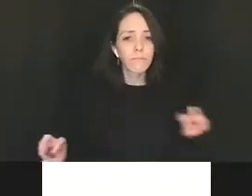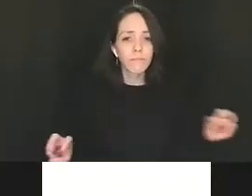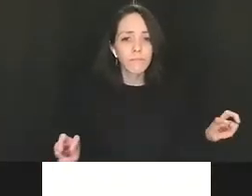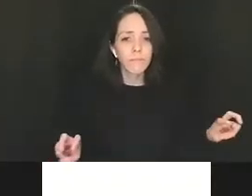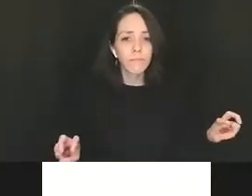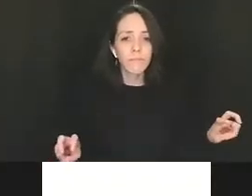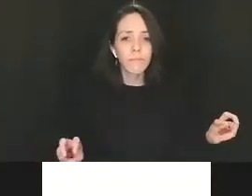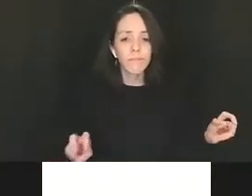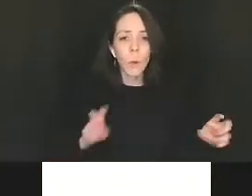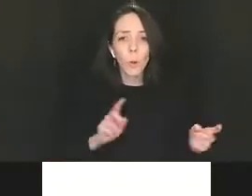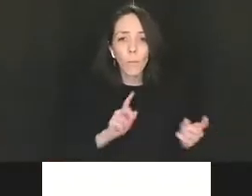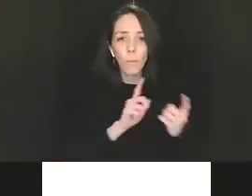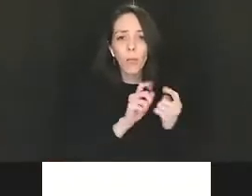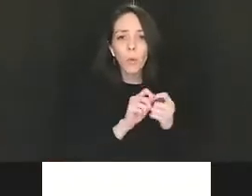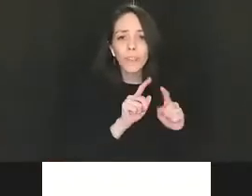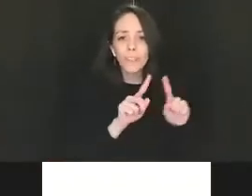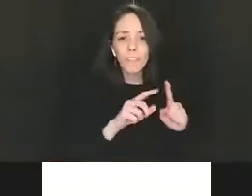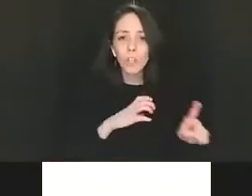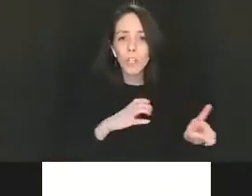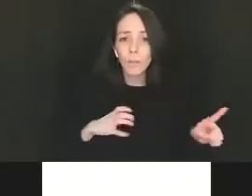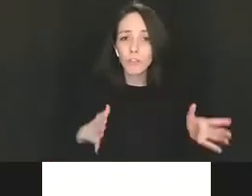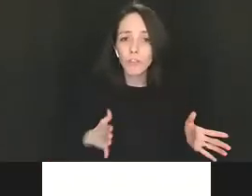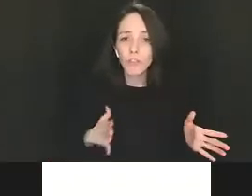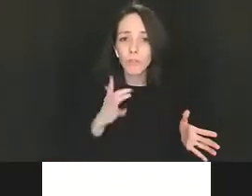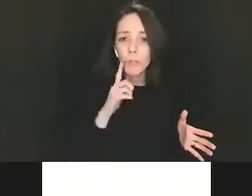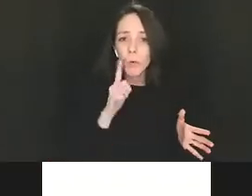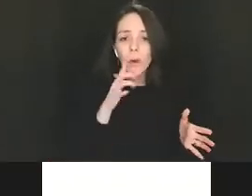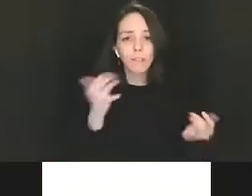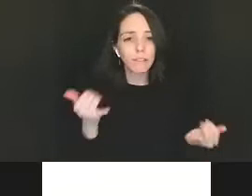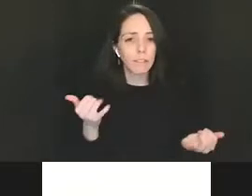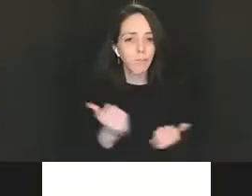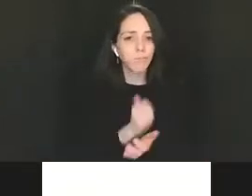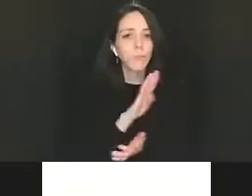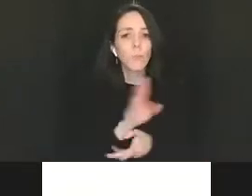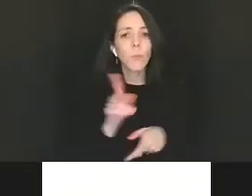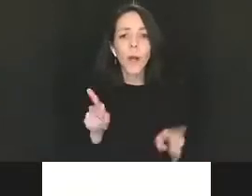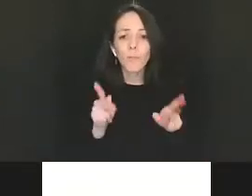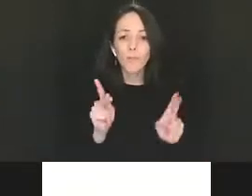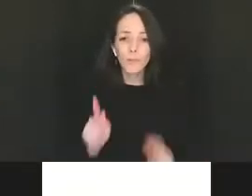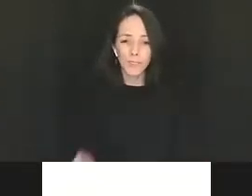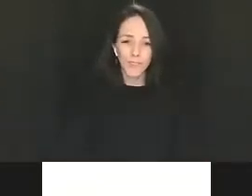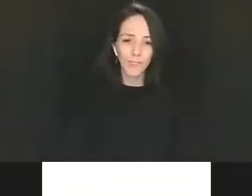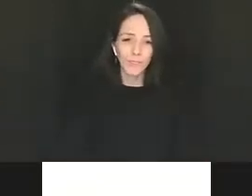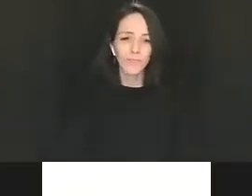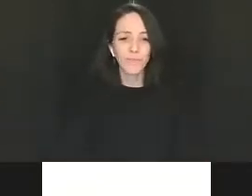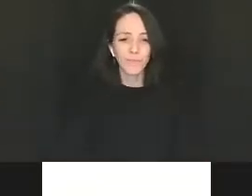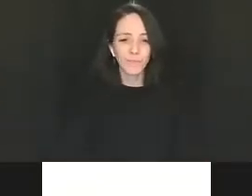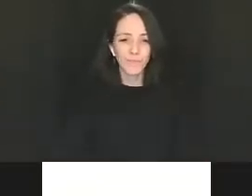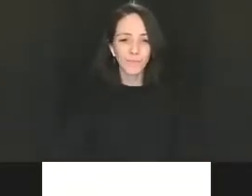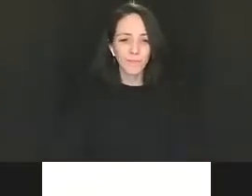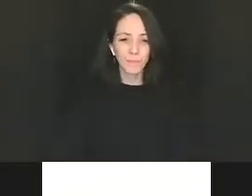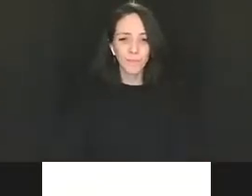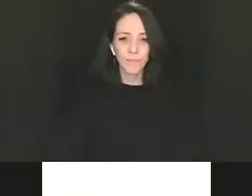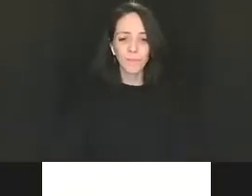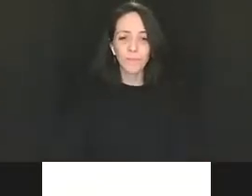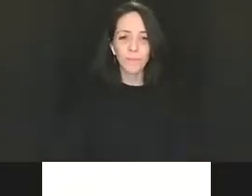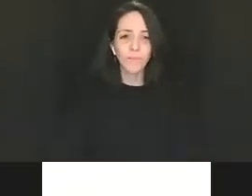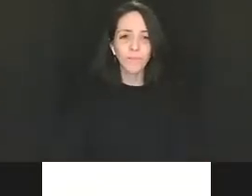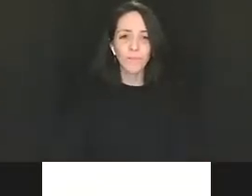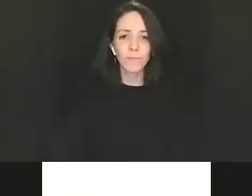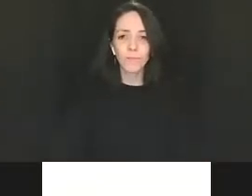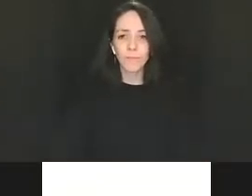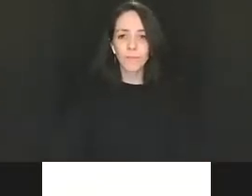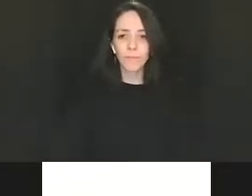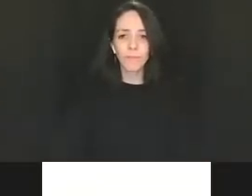a while, now is your opportunity to do that. Welcome to the folks who are coming